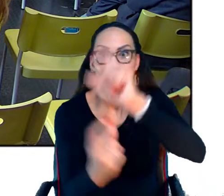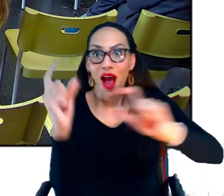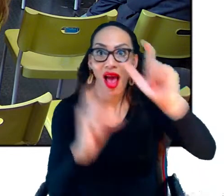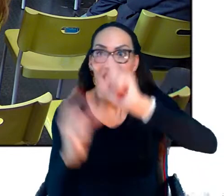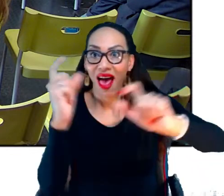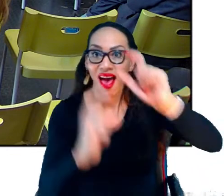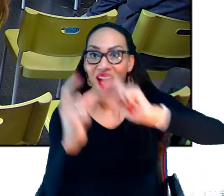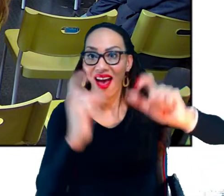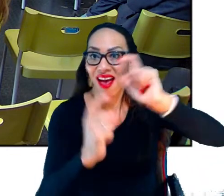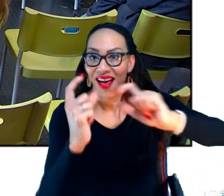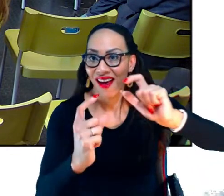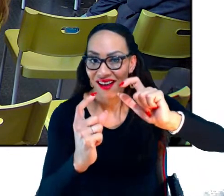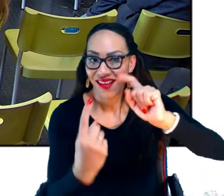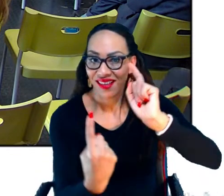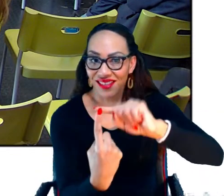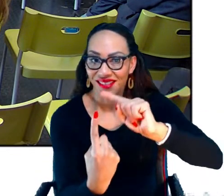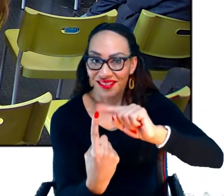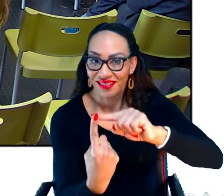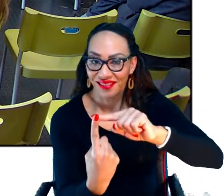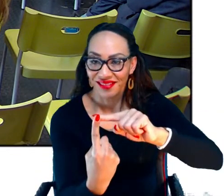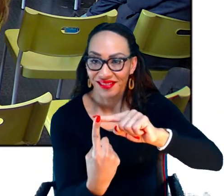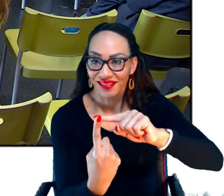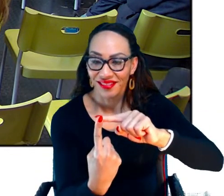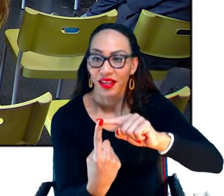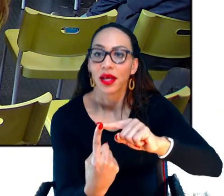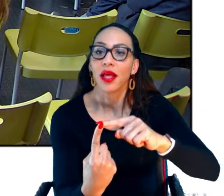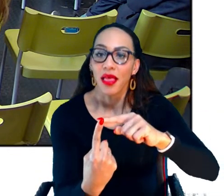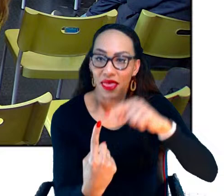was an assemblage